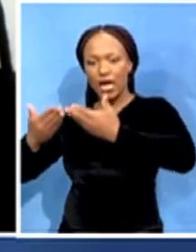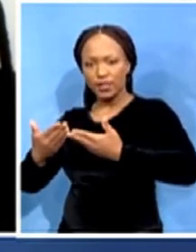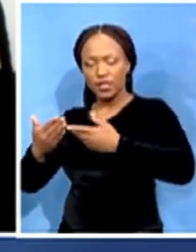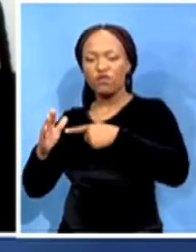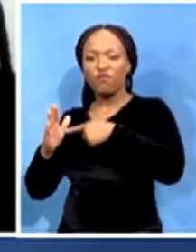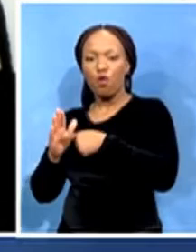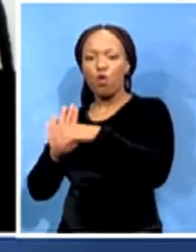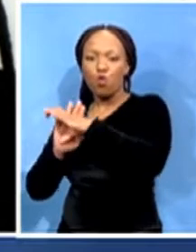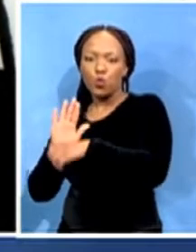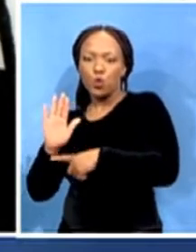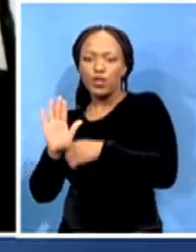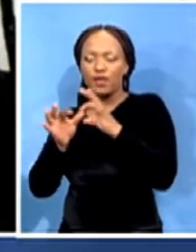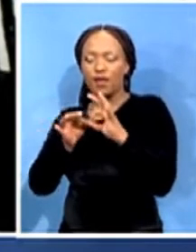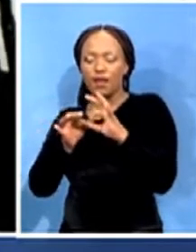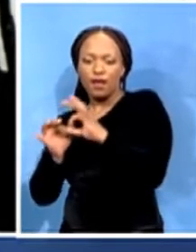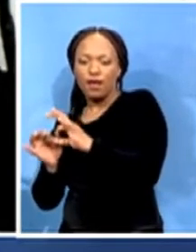heritage. What's the link there?